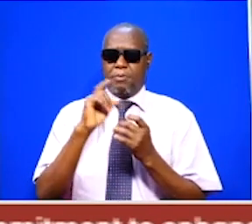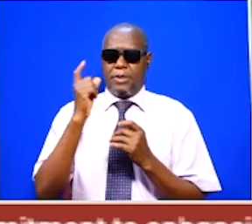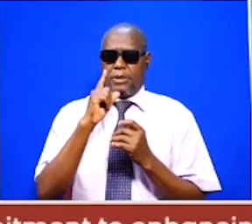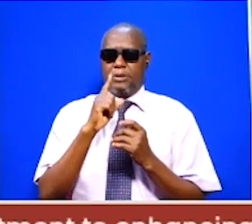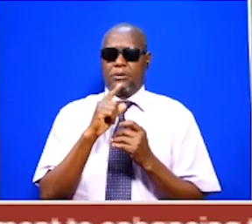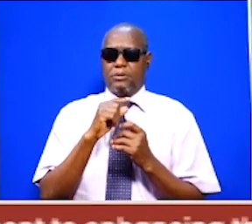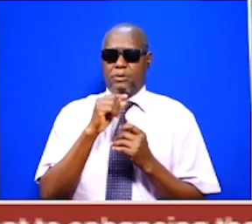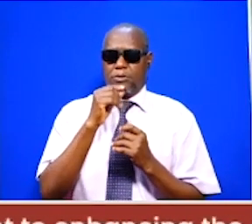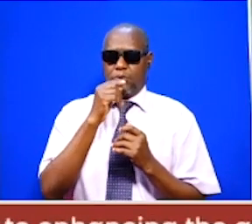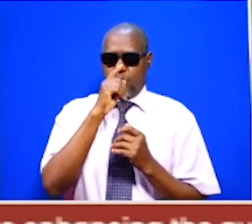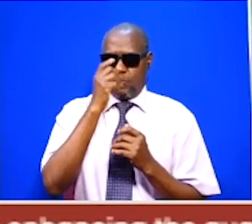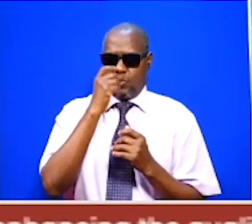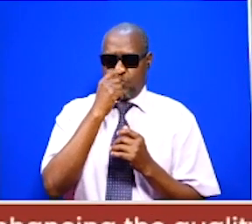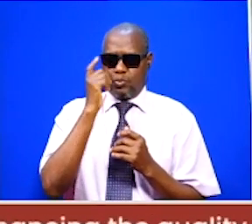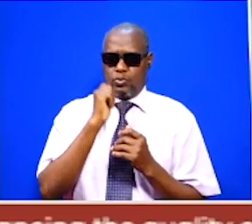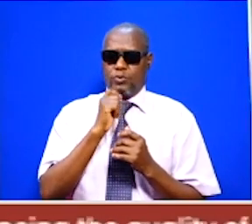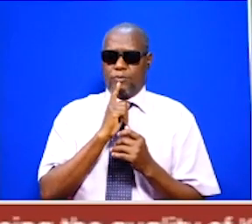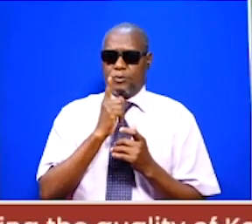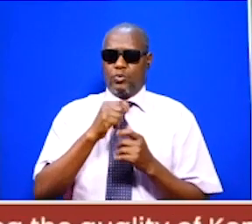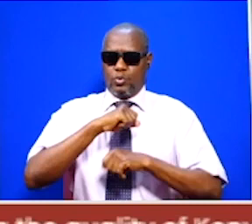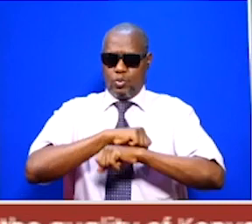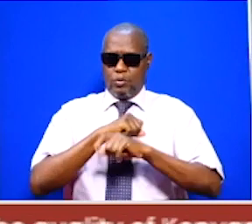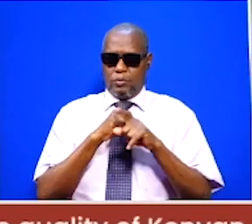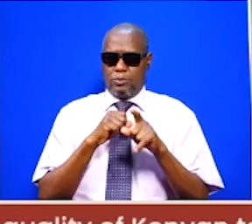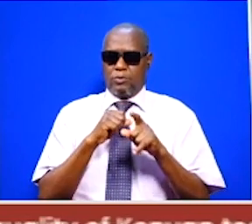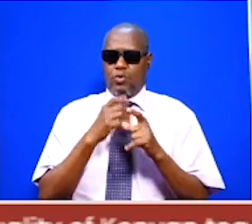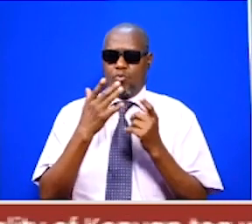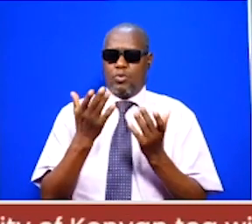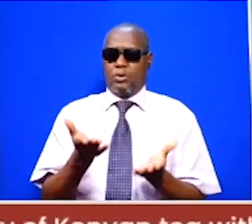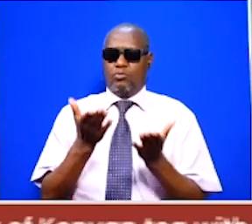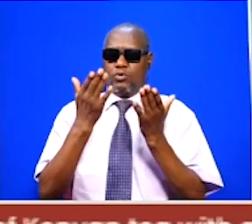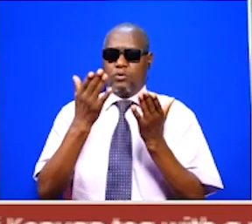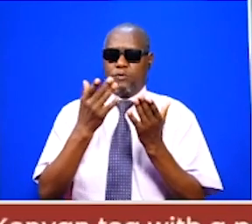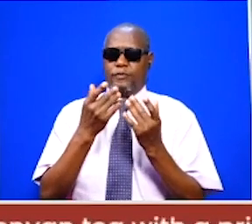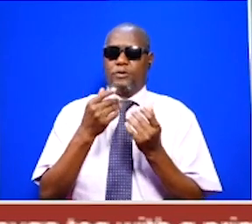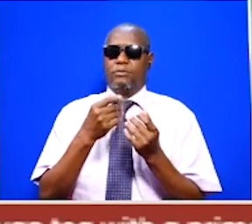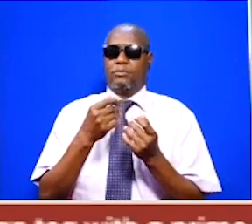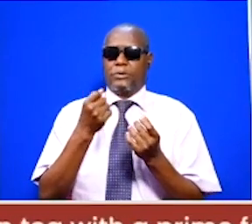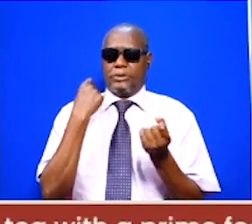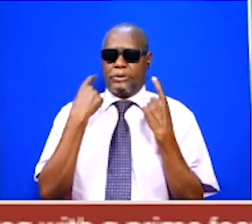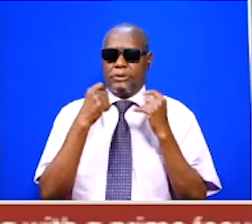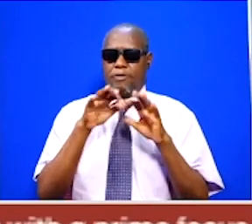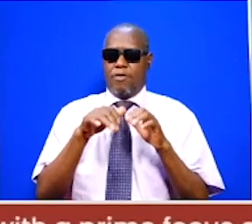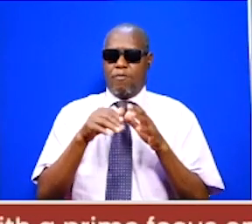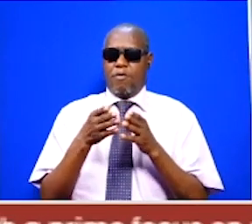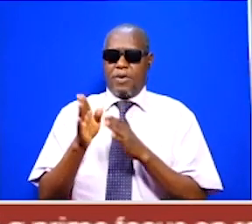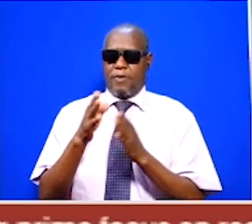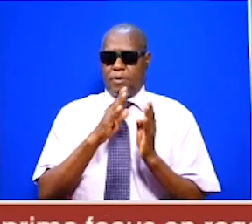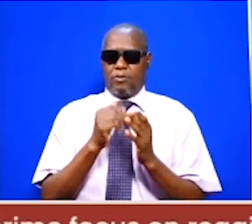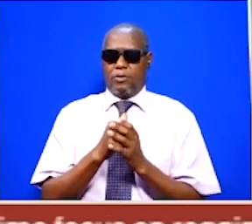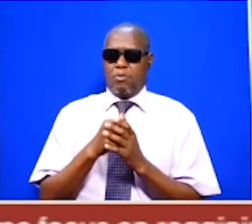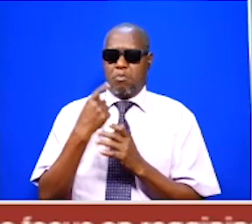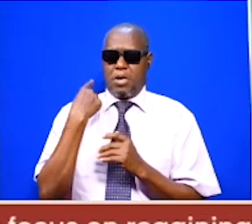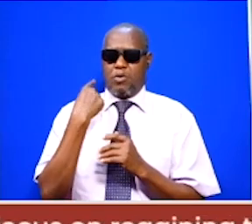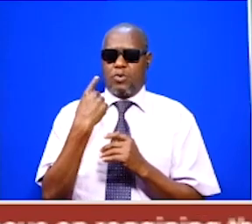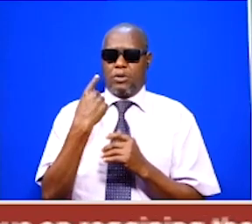will play a pivotal role in modernizing traditional tea farming methods that prioritize quality over quantity.